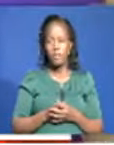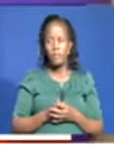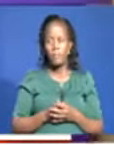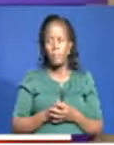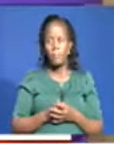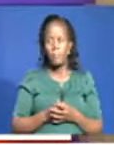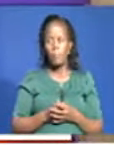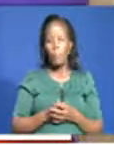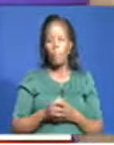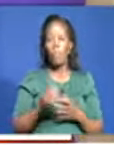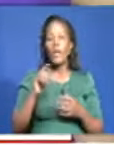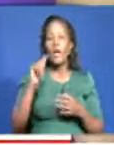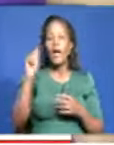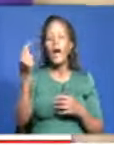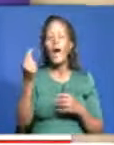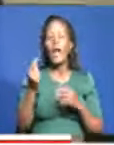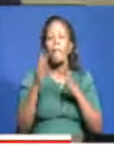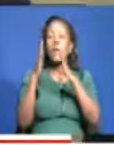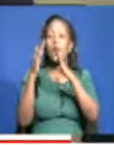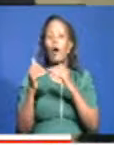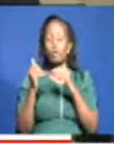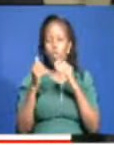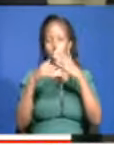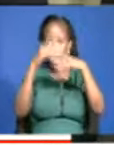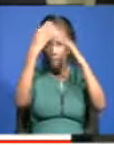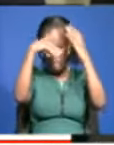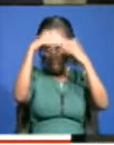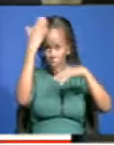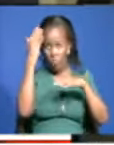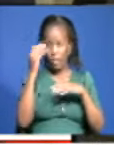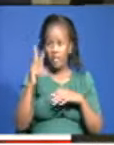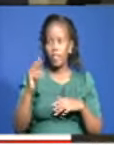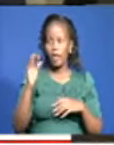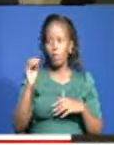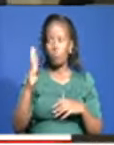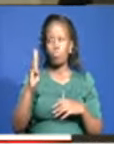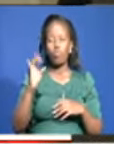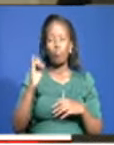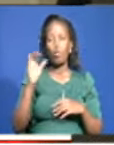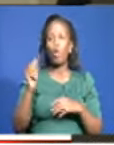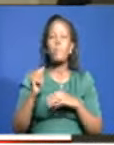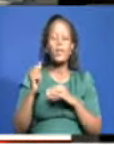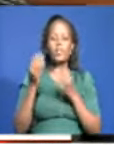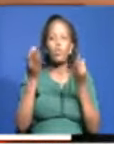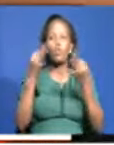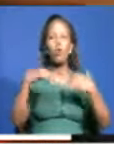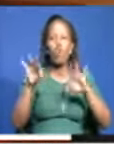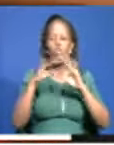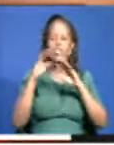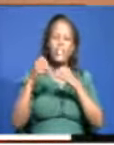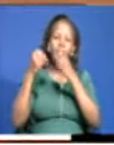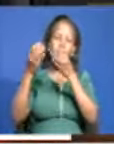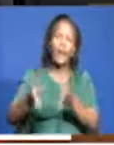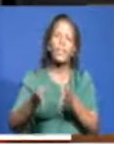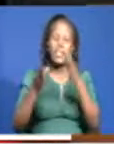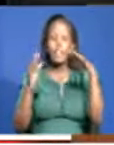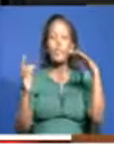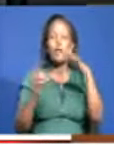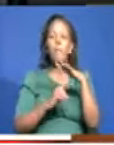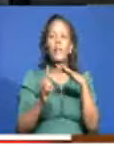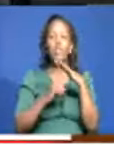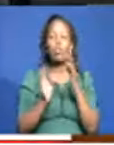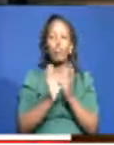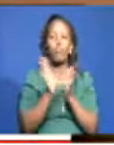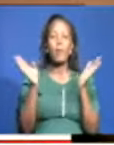At Harambe House, Professor Margaret Kobia officially handed over the Ministry of Public Service, Gender